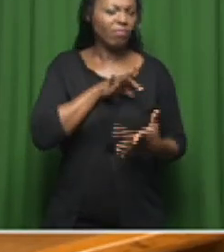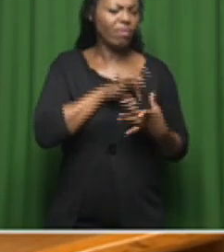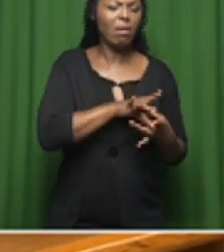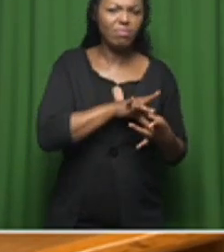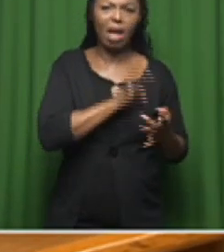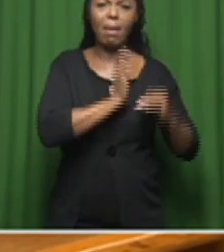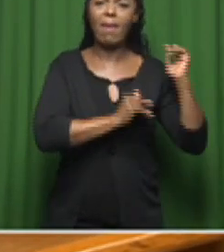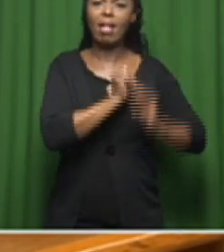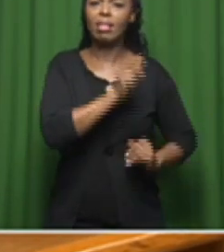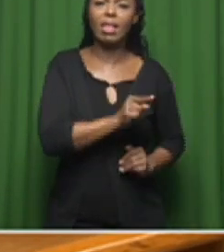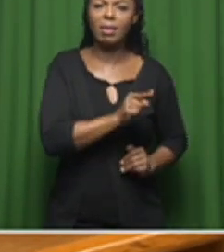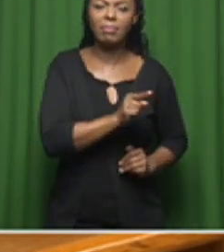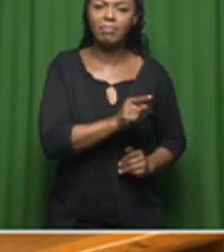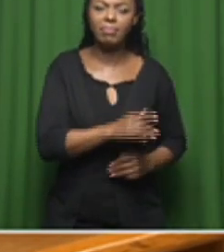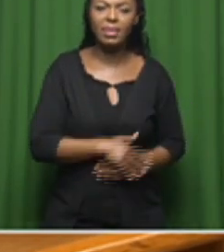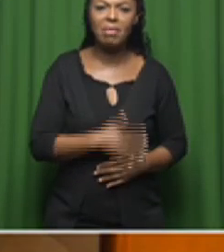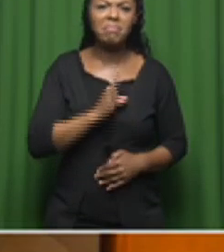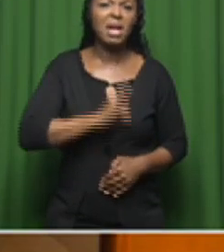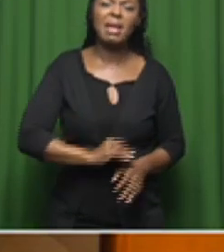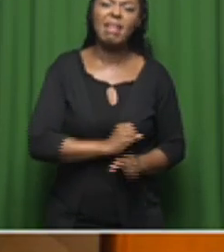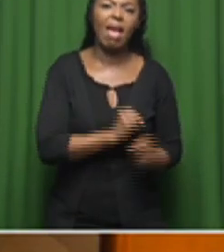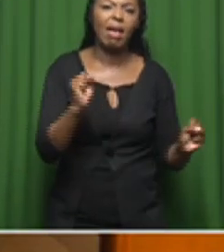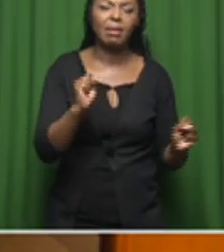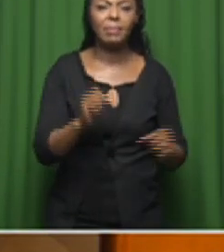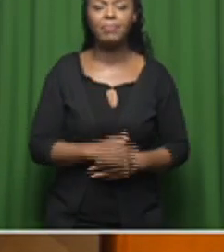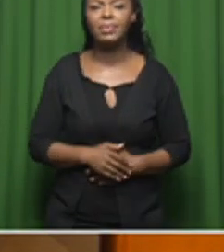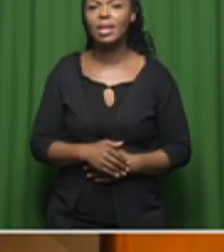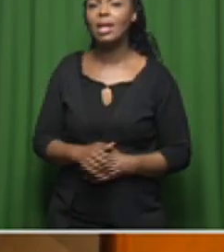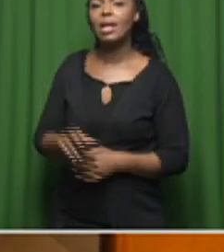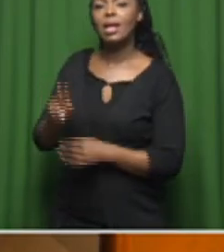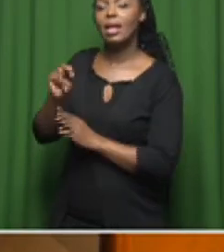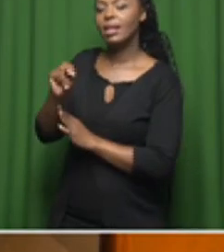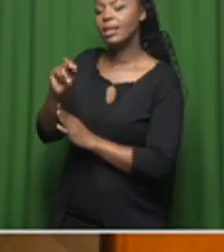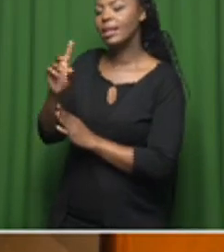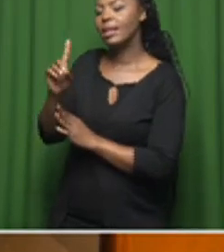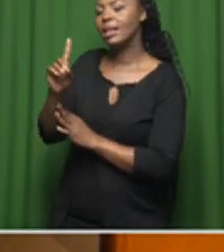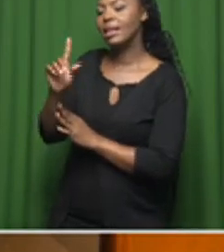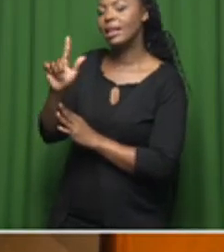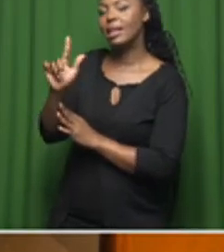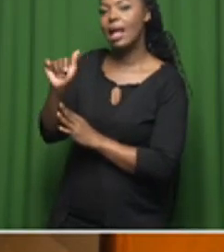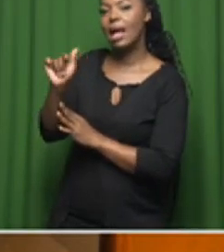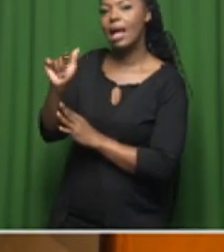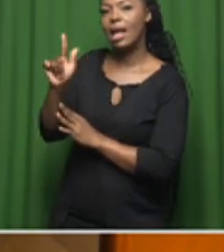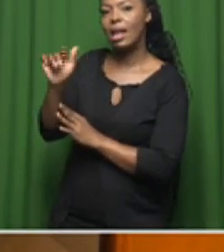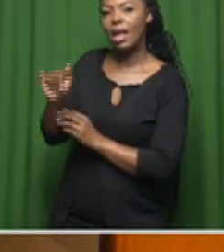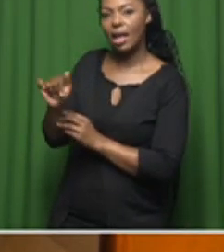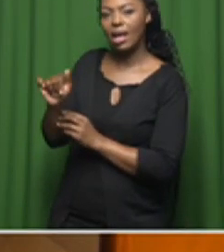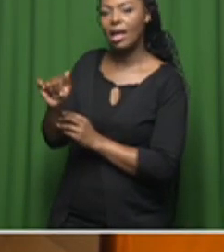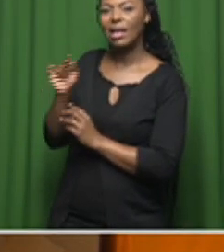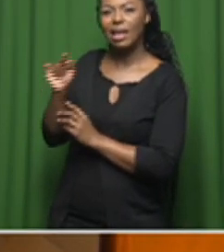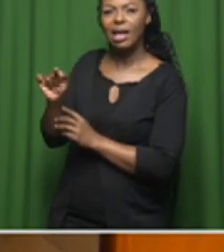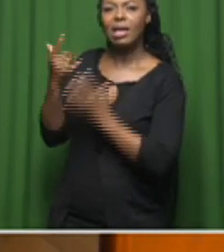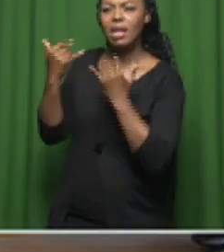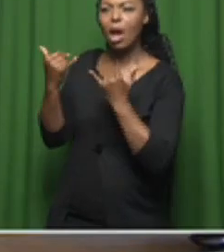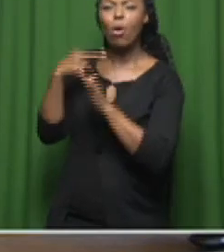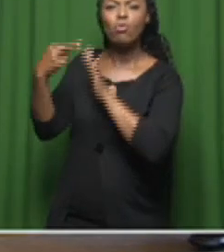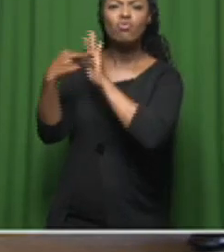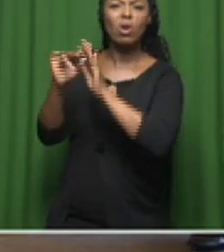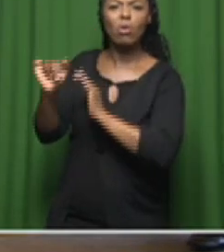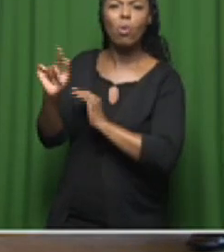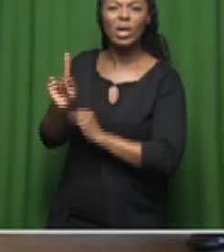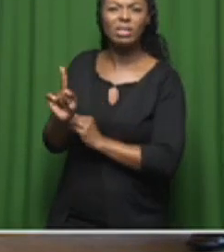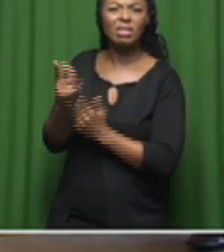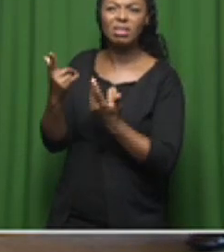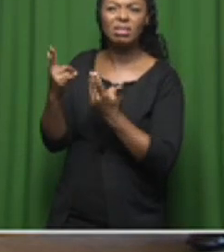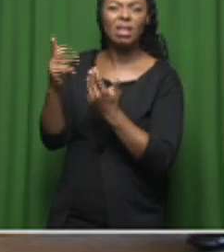Dlala Nje, how does it come into the picture? What's Dlala Nje's role in Ponte City? Does it manage the building or is it just